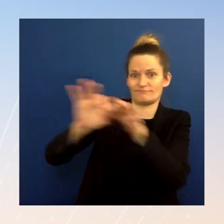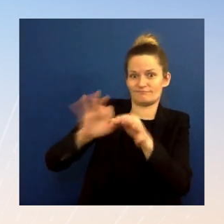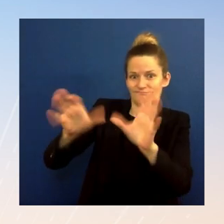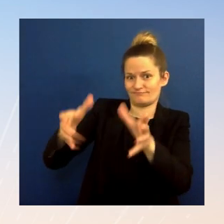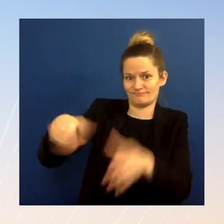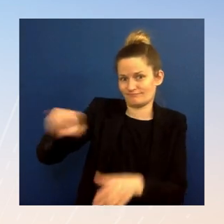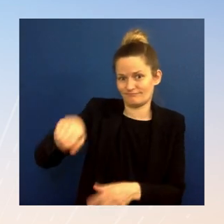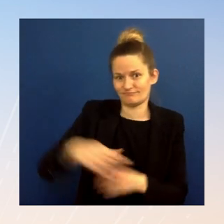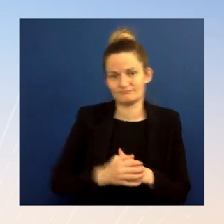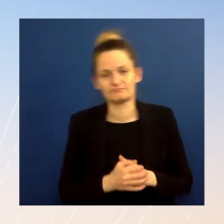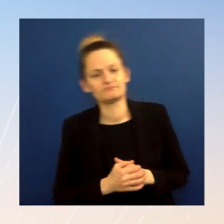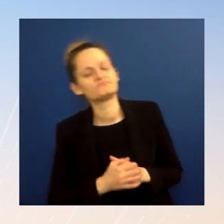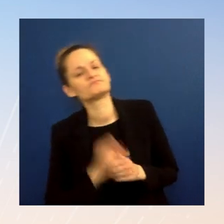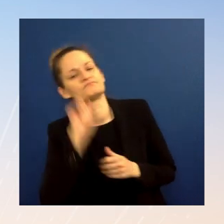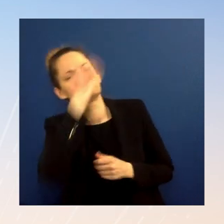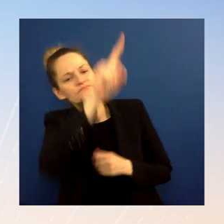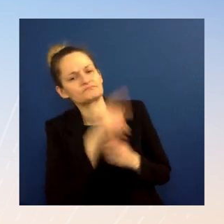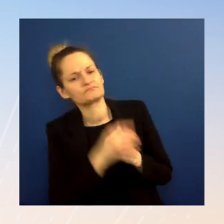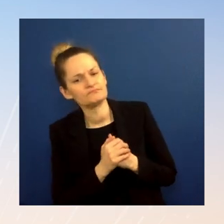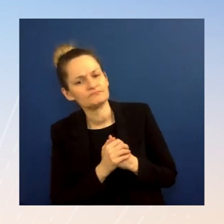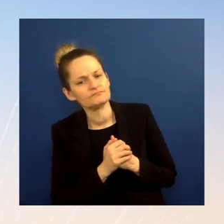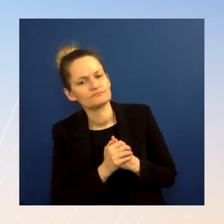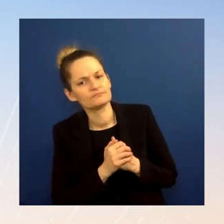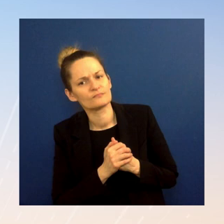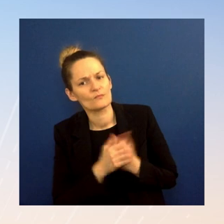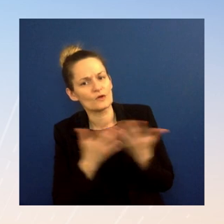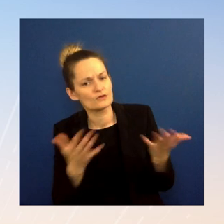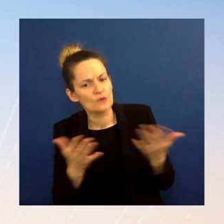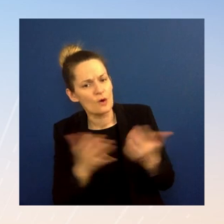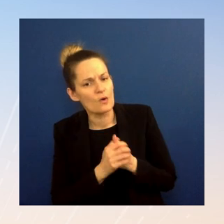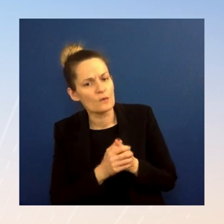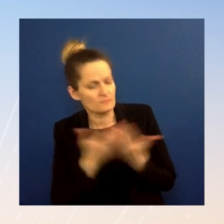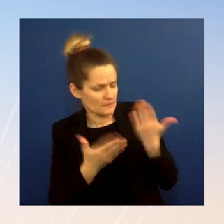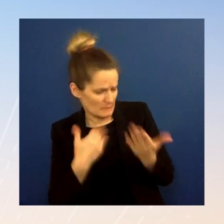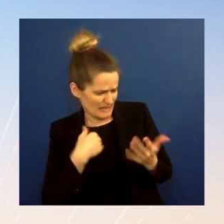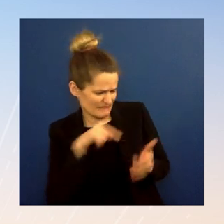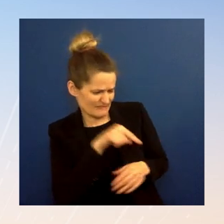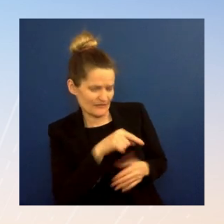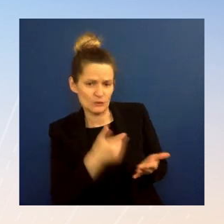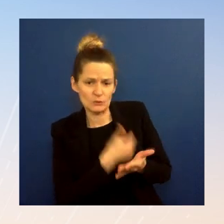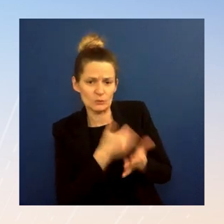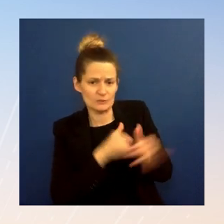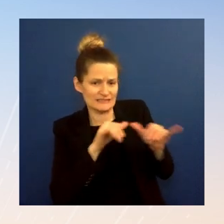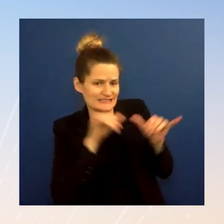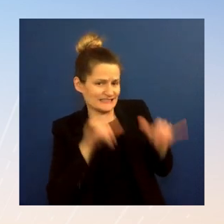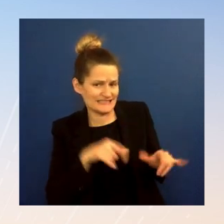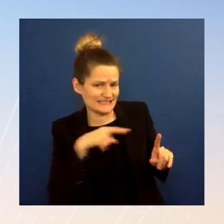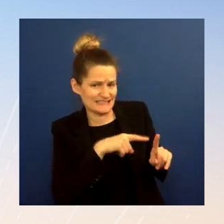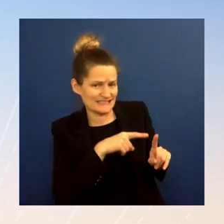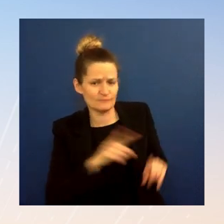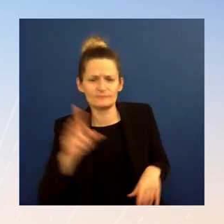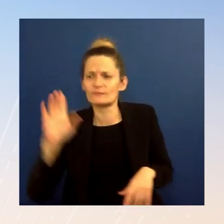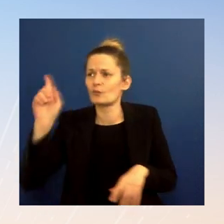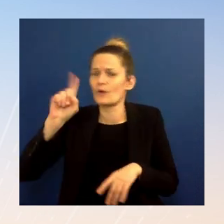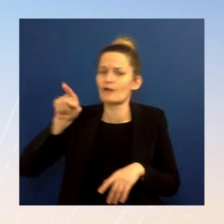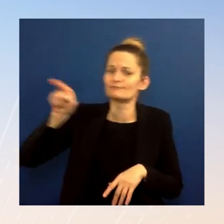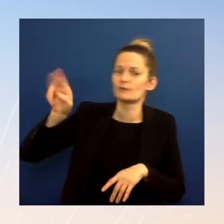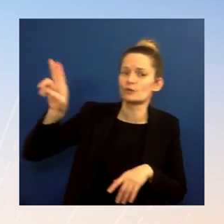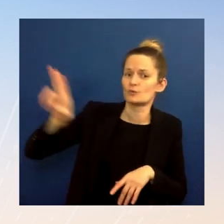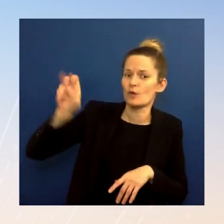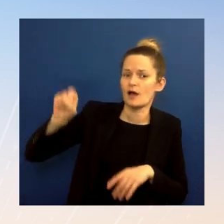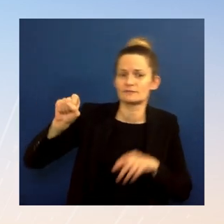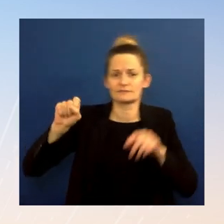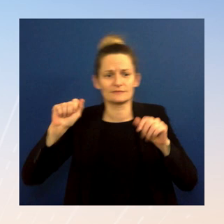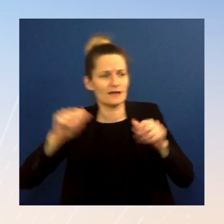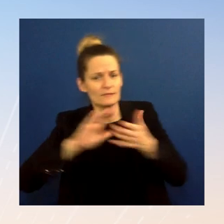or Western countries or Europe, somehow protect. I think that's a little premature at this point in time. Go ahead. On back